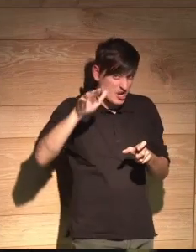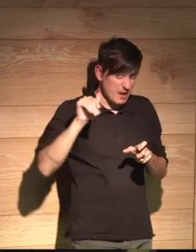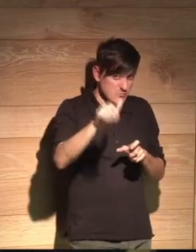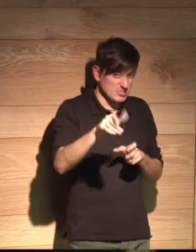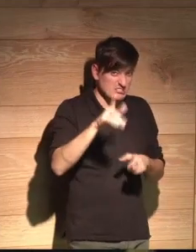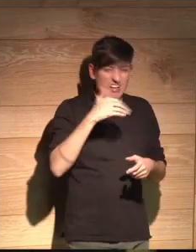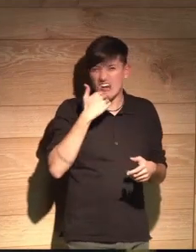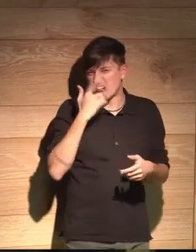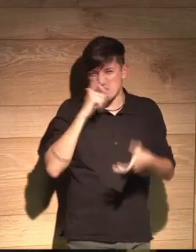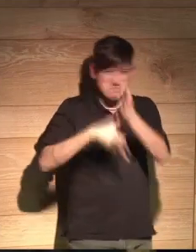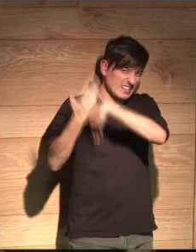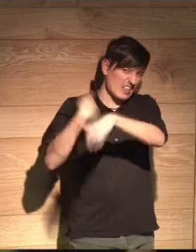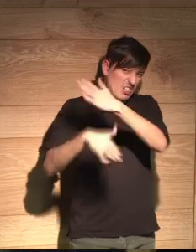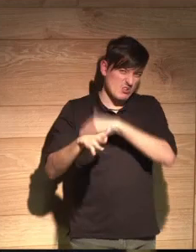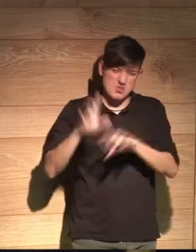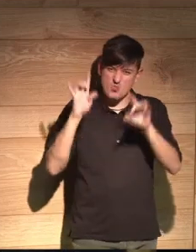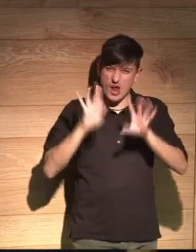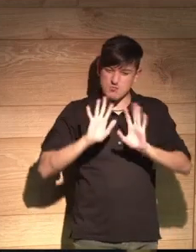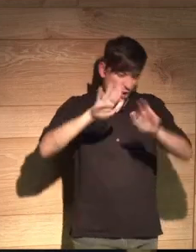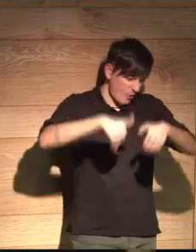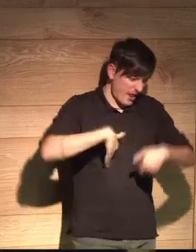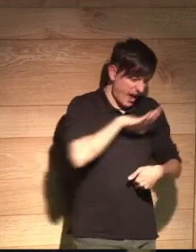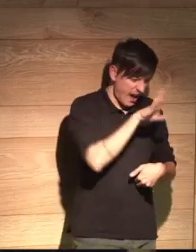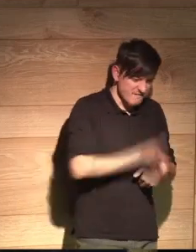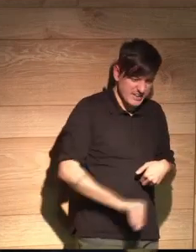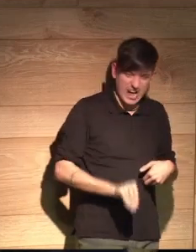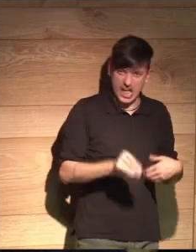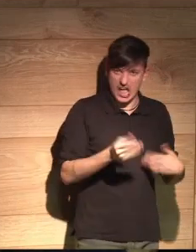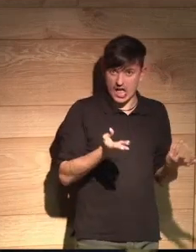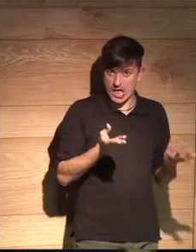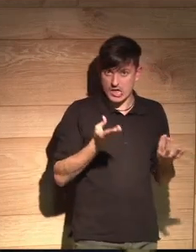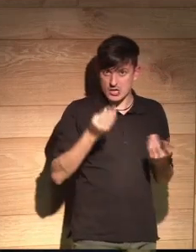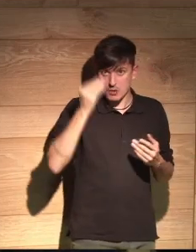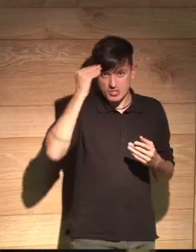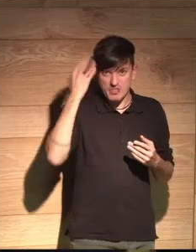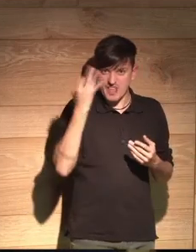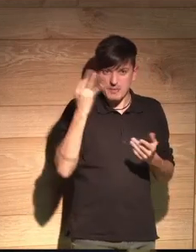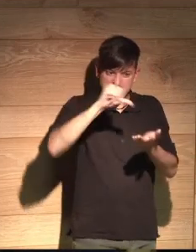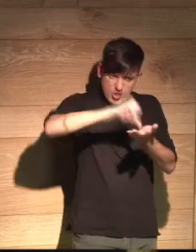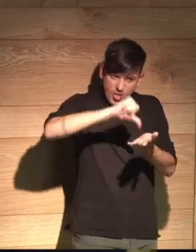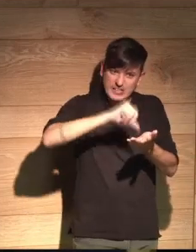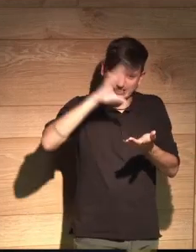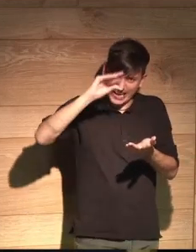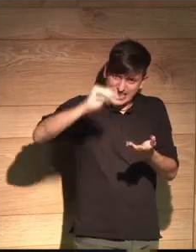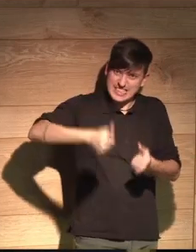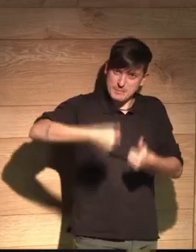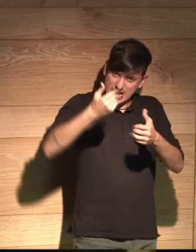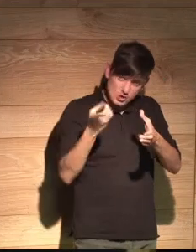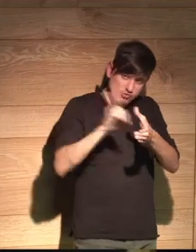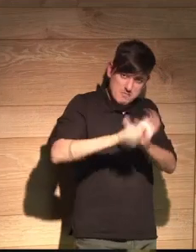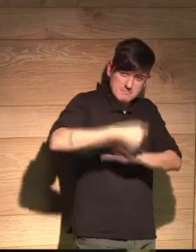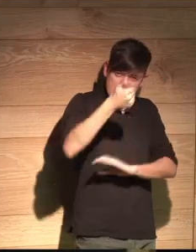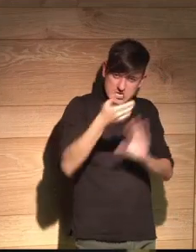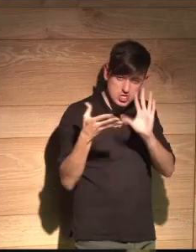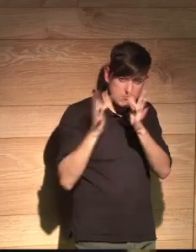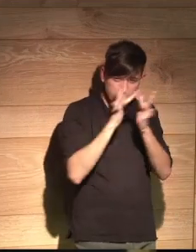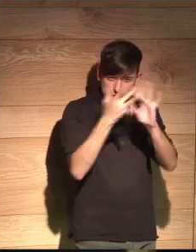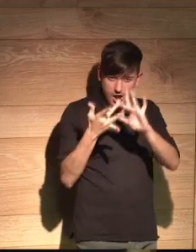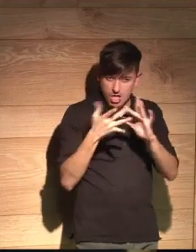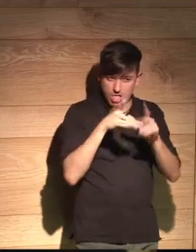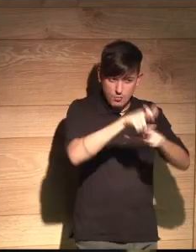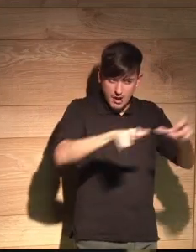and ruralism is the past. I mean, it's like if we went back to Africa to live in the savannah, we need to live in